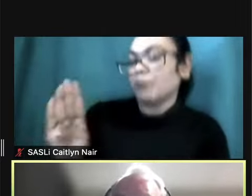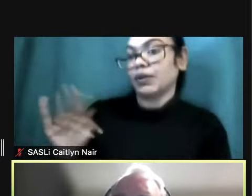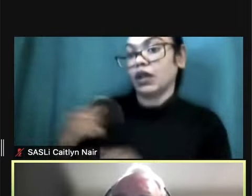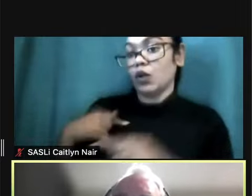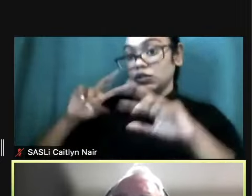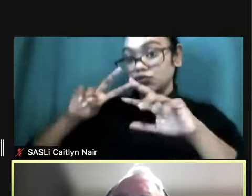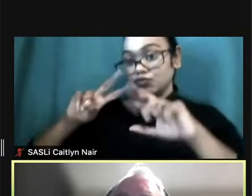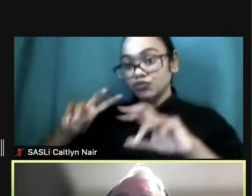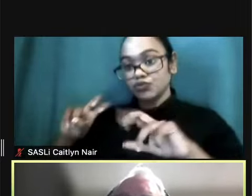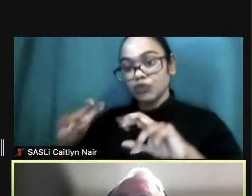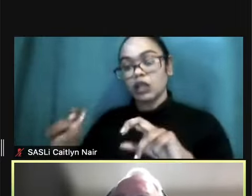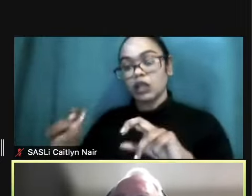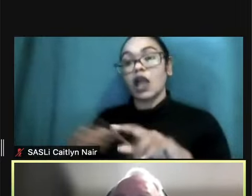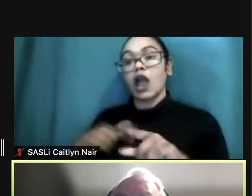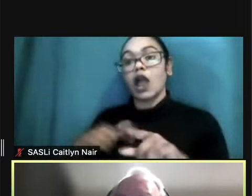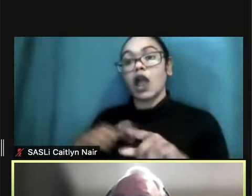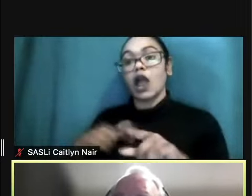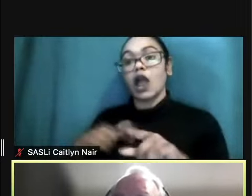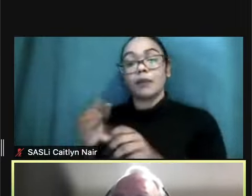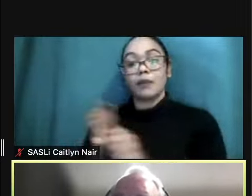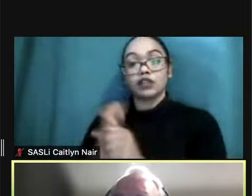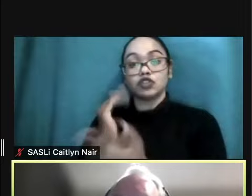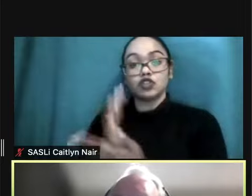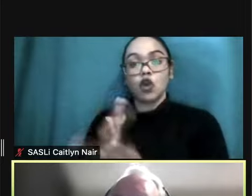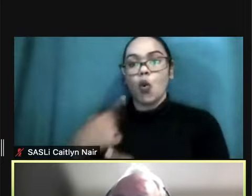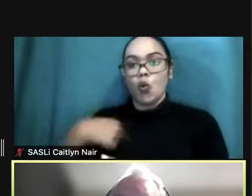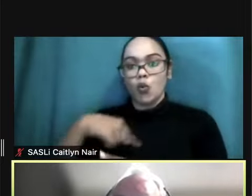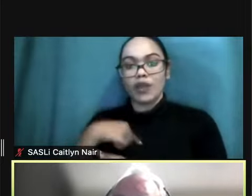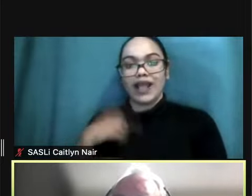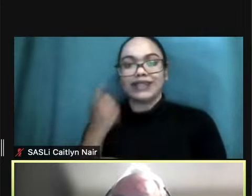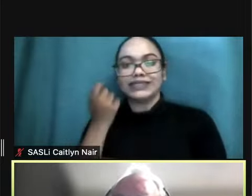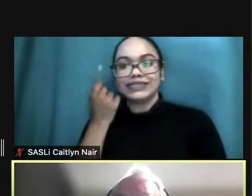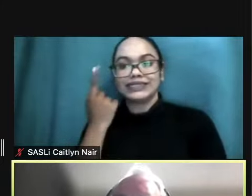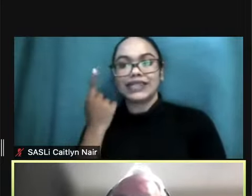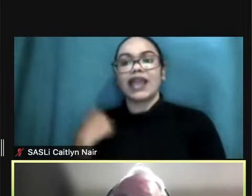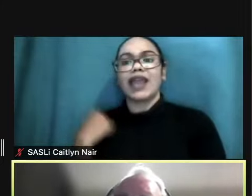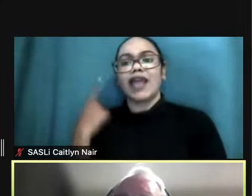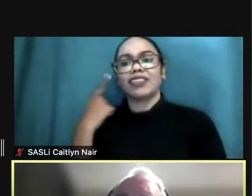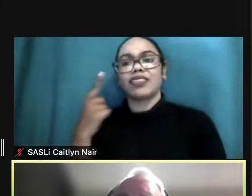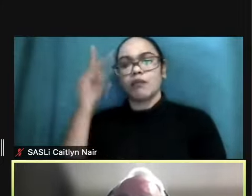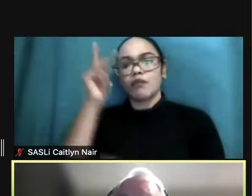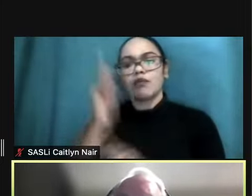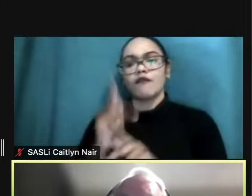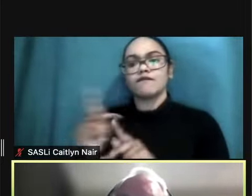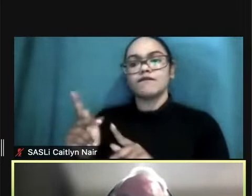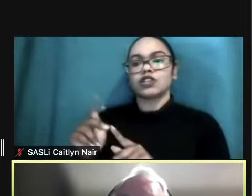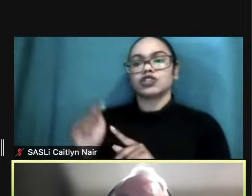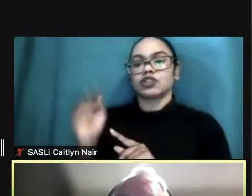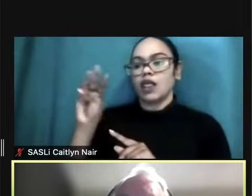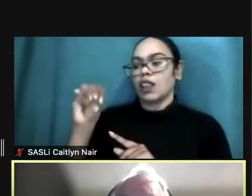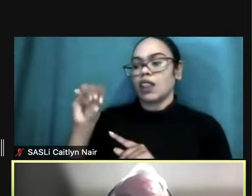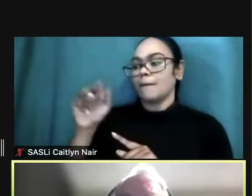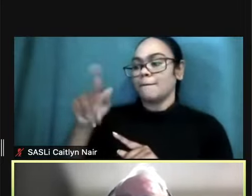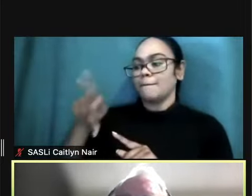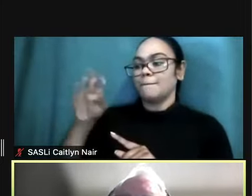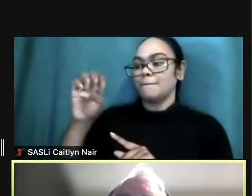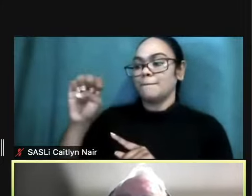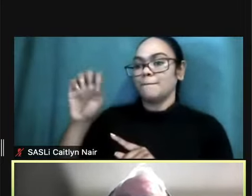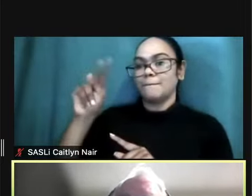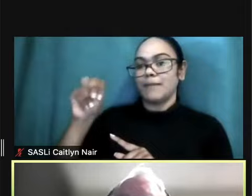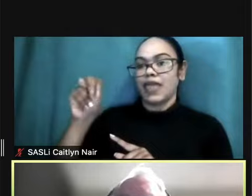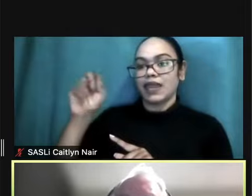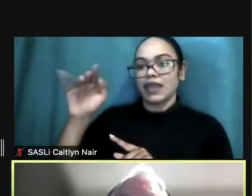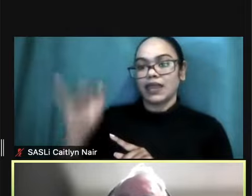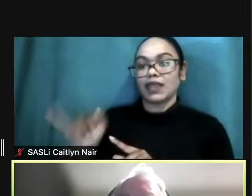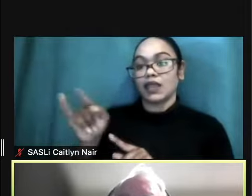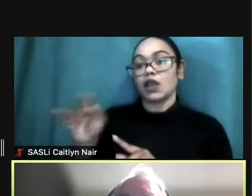You're again familiar, I think on the call is Professor Penny Moore, and her lab are the experts in